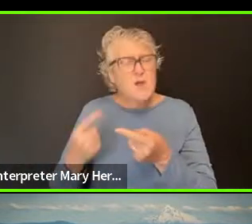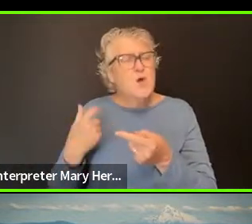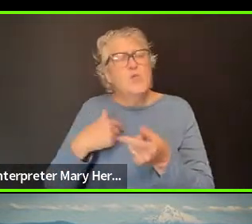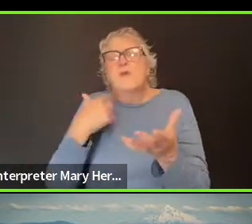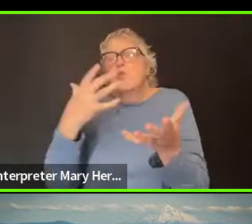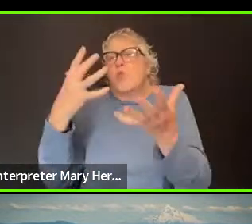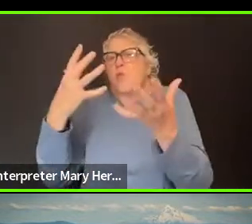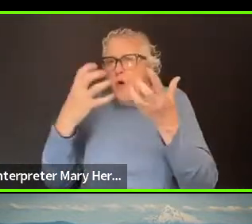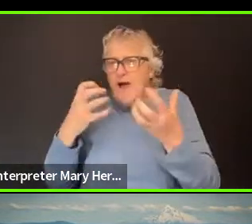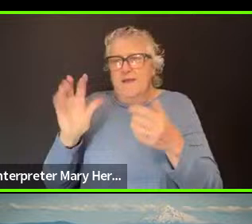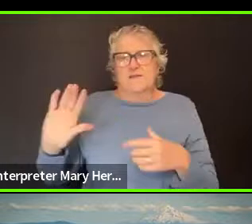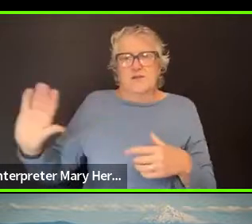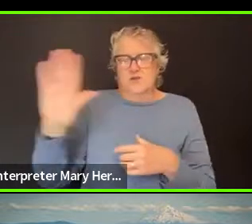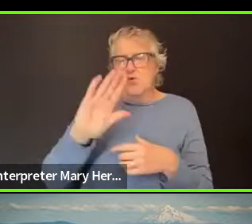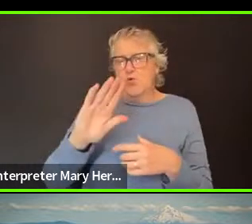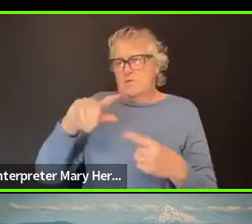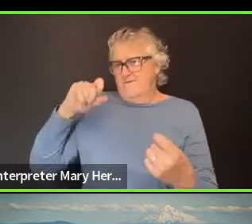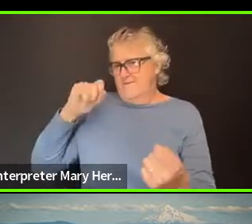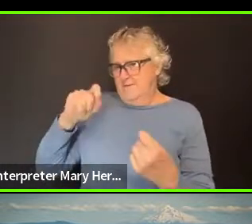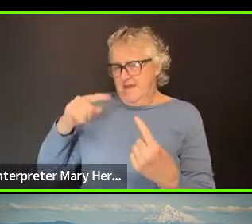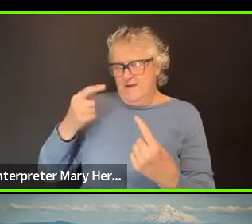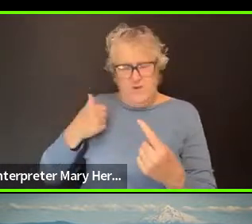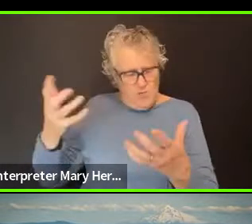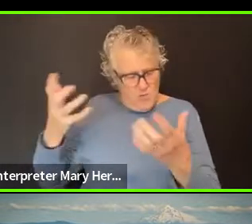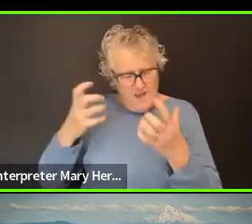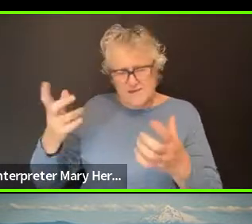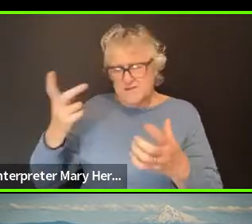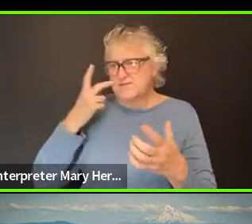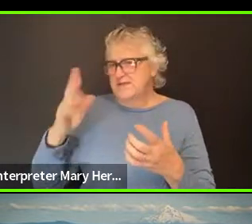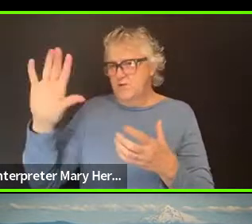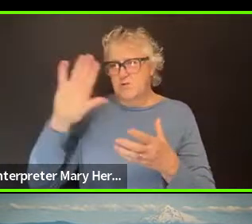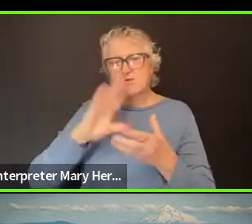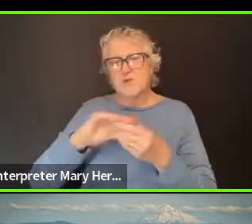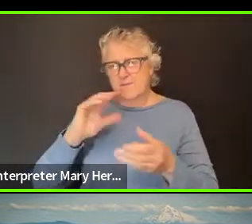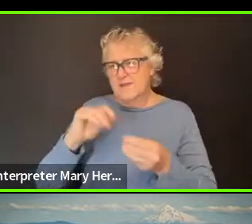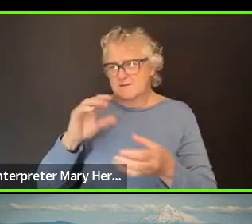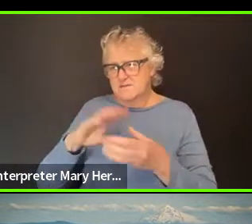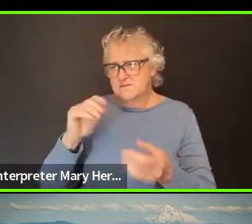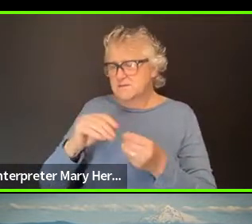so yeah, thanks again, Matt, for really appreciate the question.